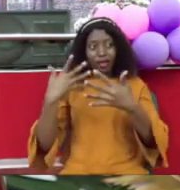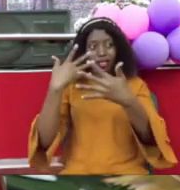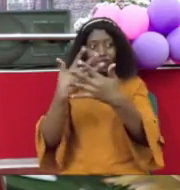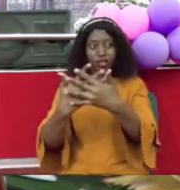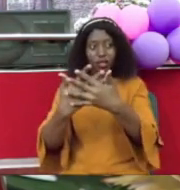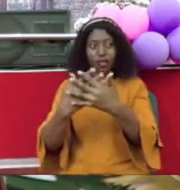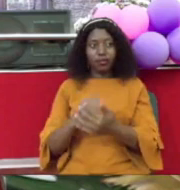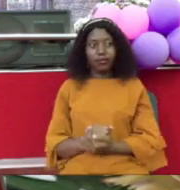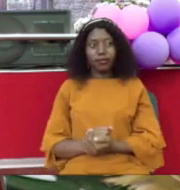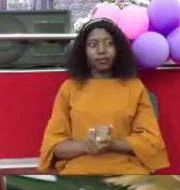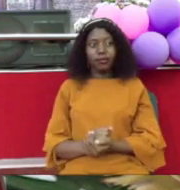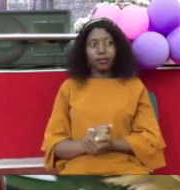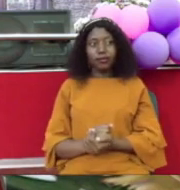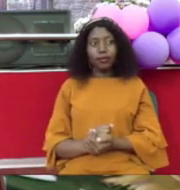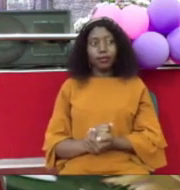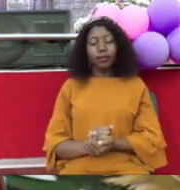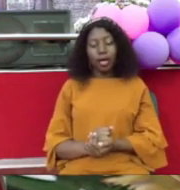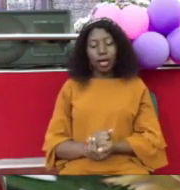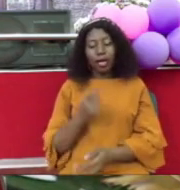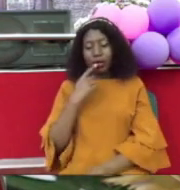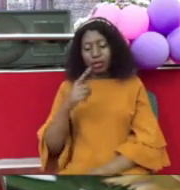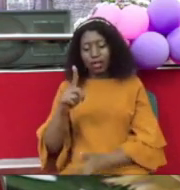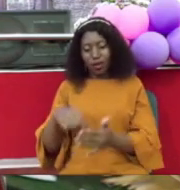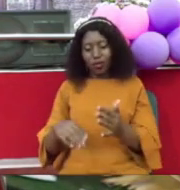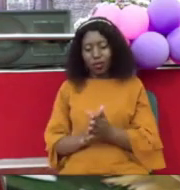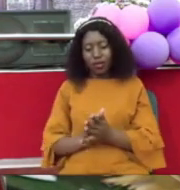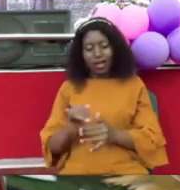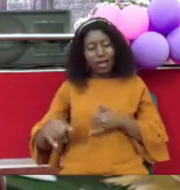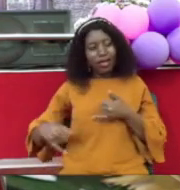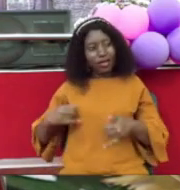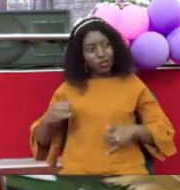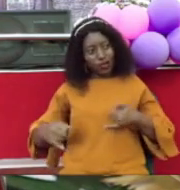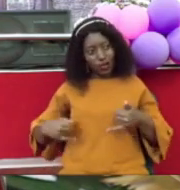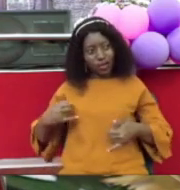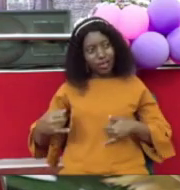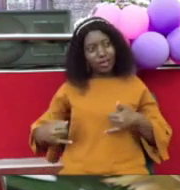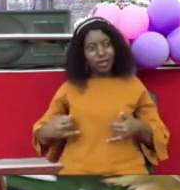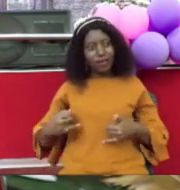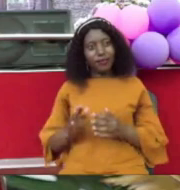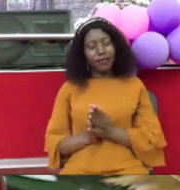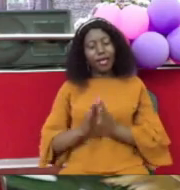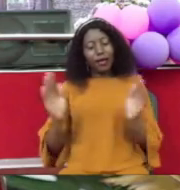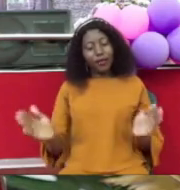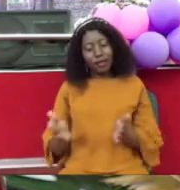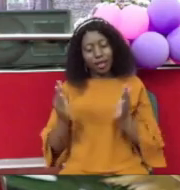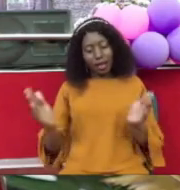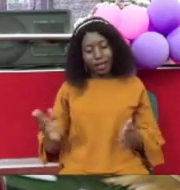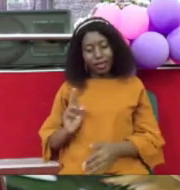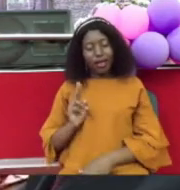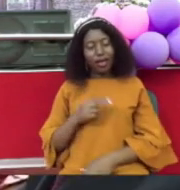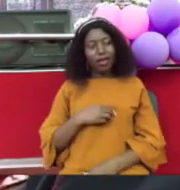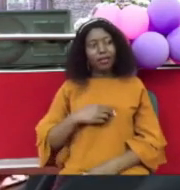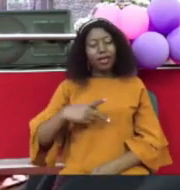akiwa amefungwa. And he was telling us, rejoice. Na alikuwa anasema furahieni. He was encouraging us to walk